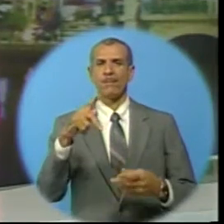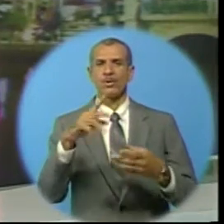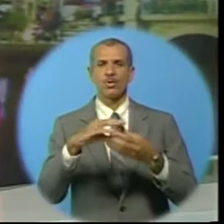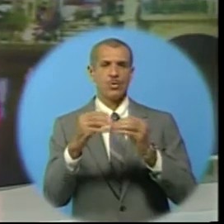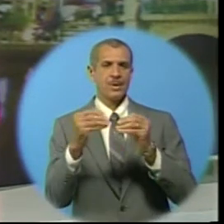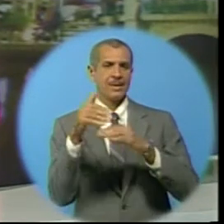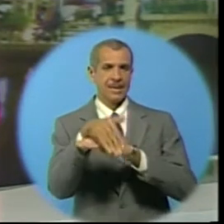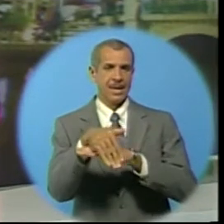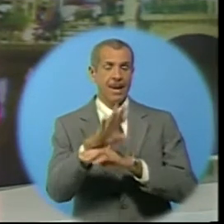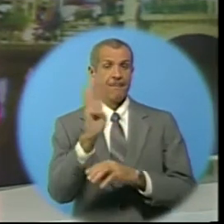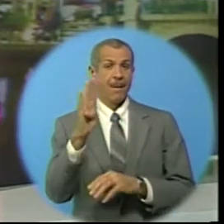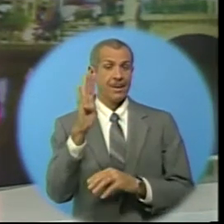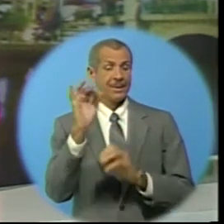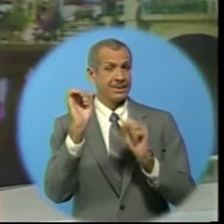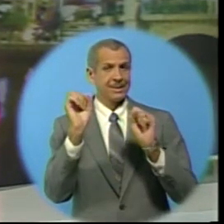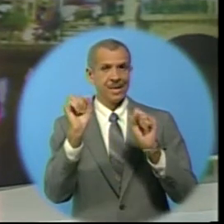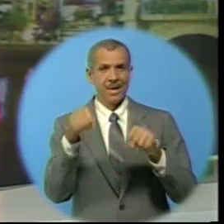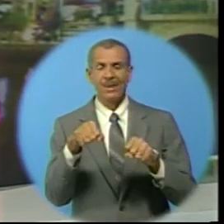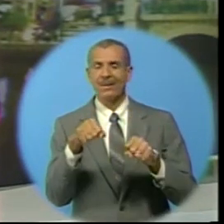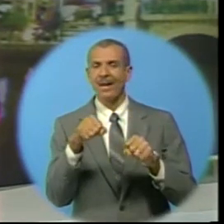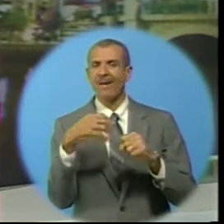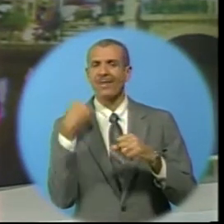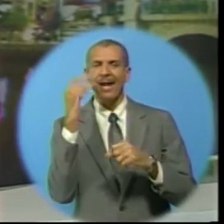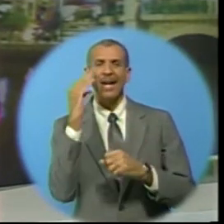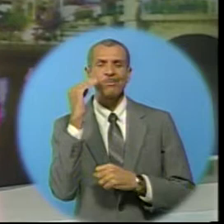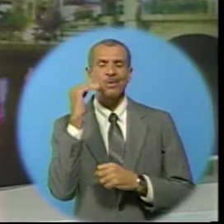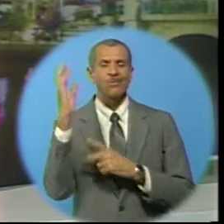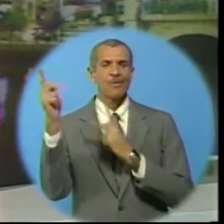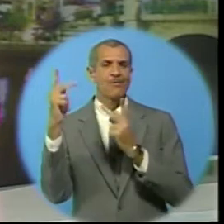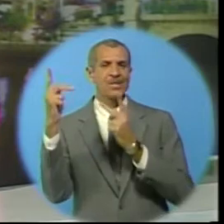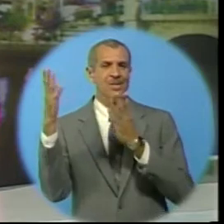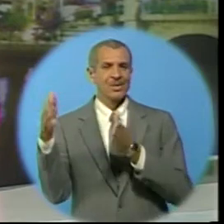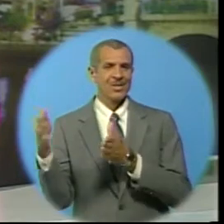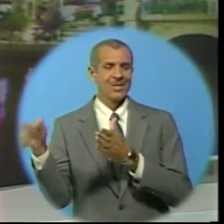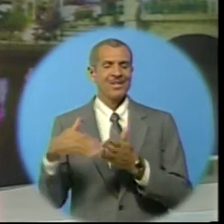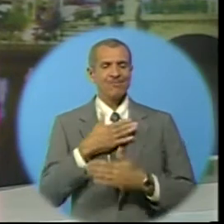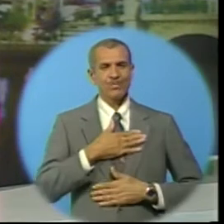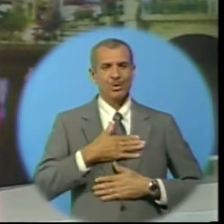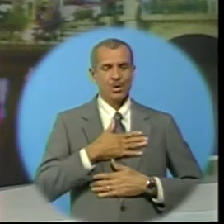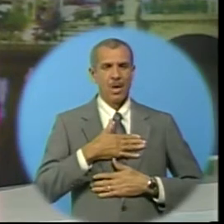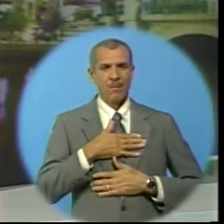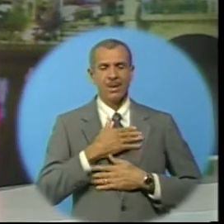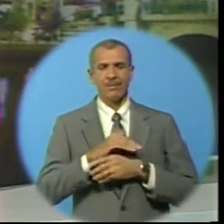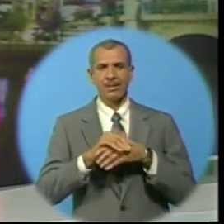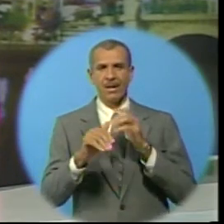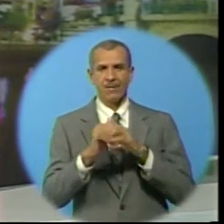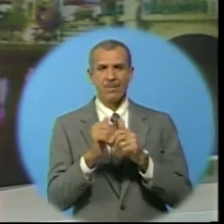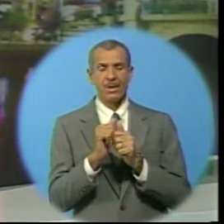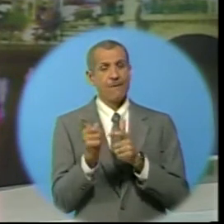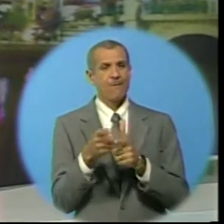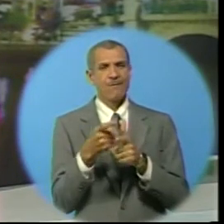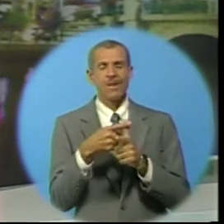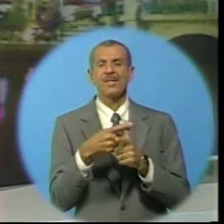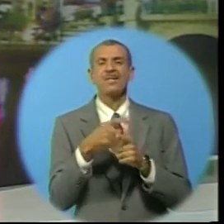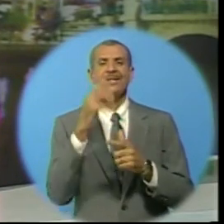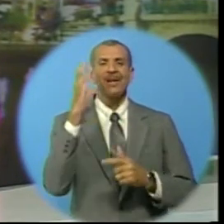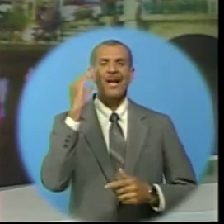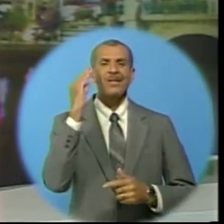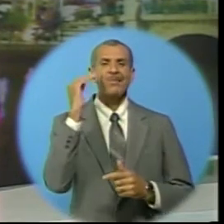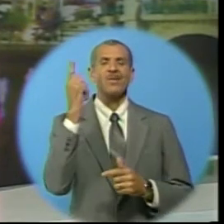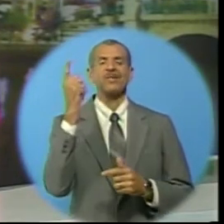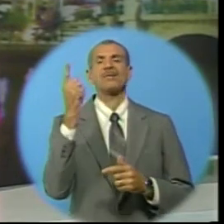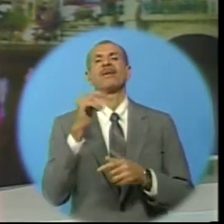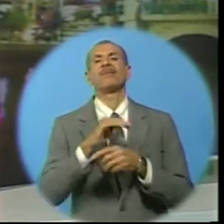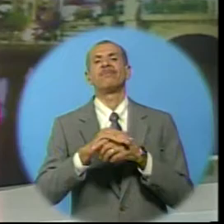Tonight, Barbados is able to make the experience for visitors all the more enjoyable and comfortable by first making the experience enjoyable